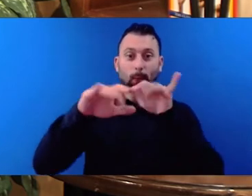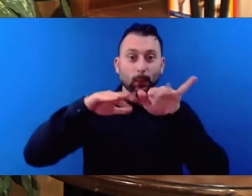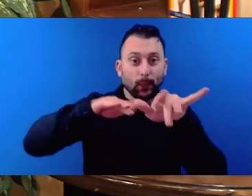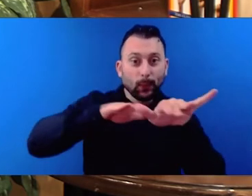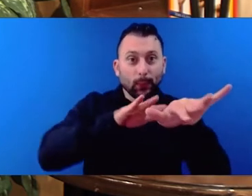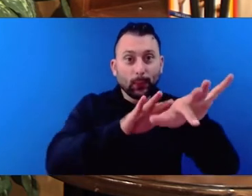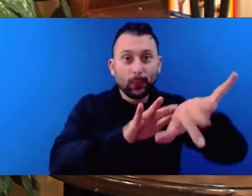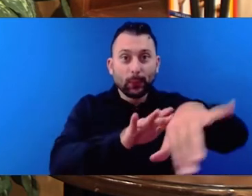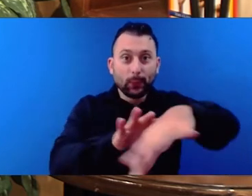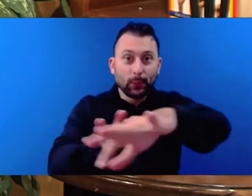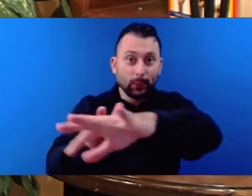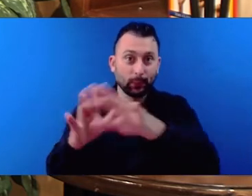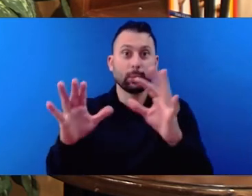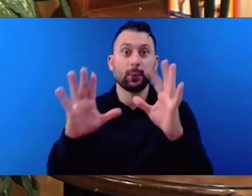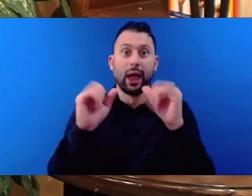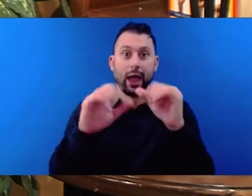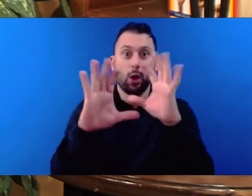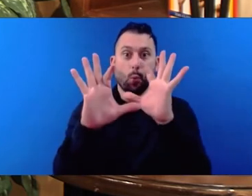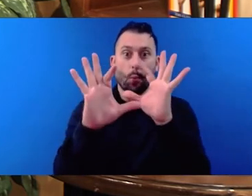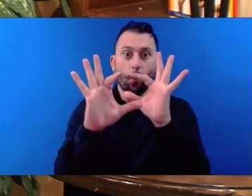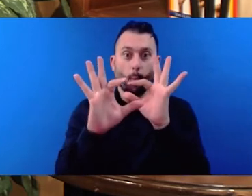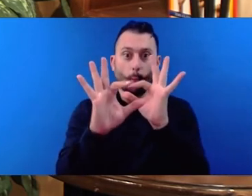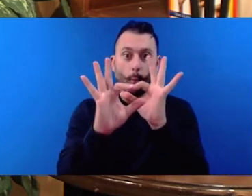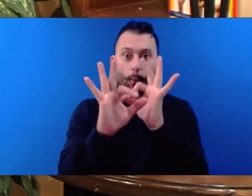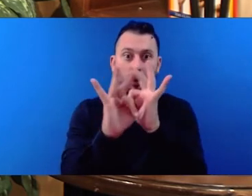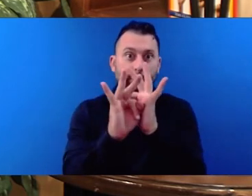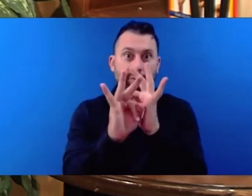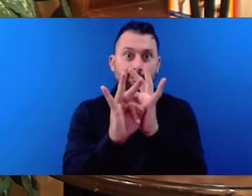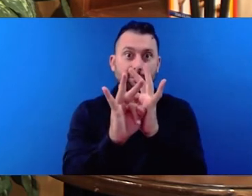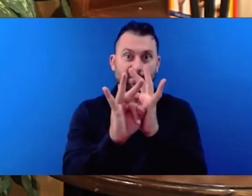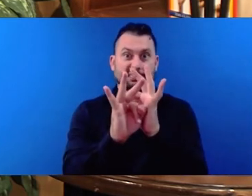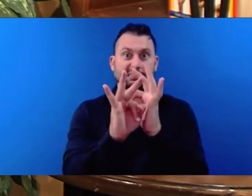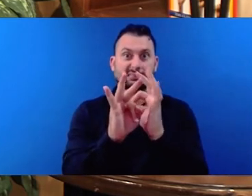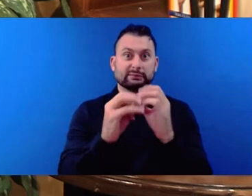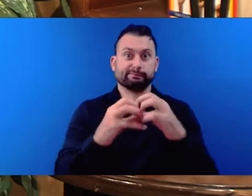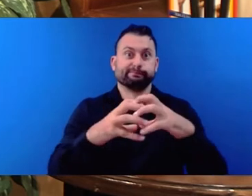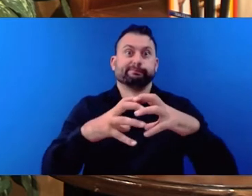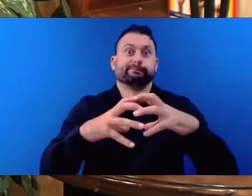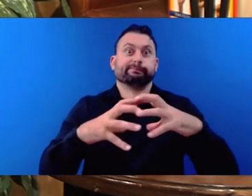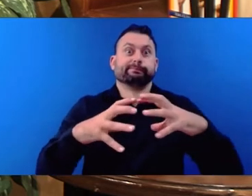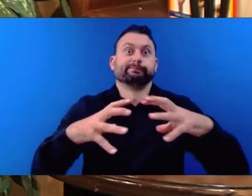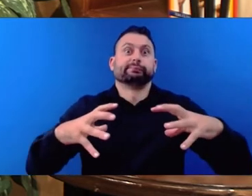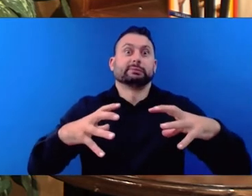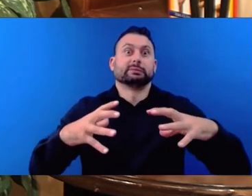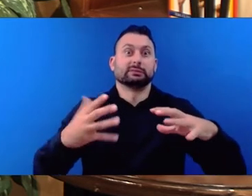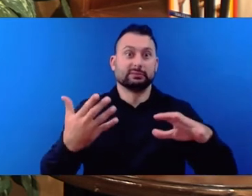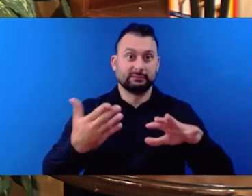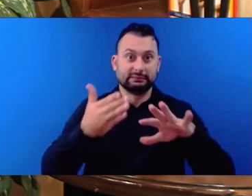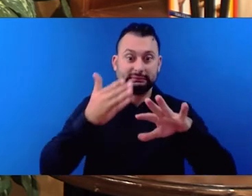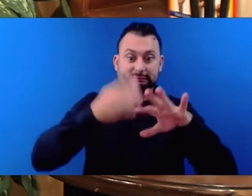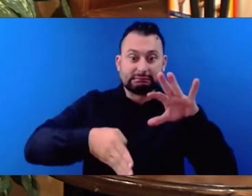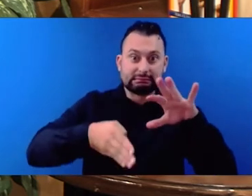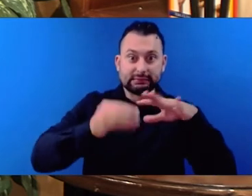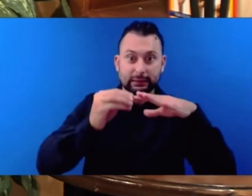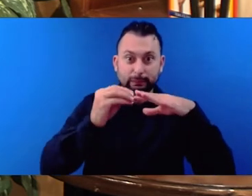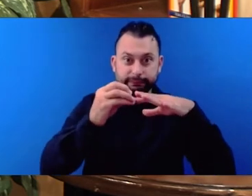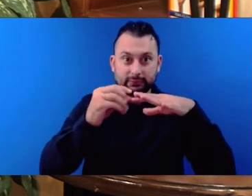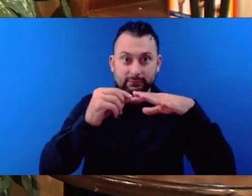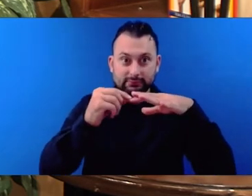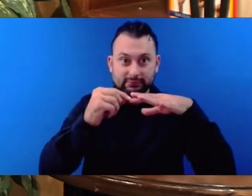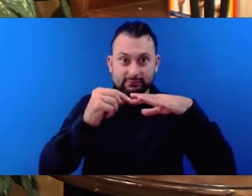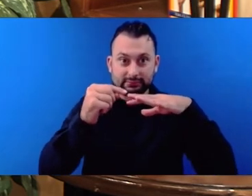in our tips of our fingers and our feet. So over time, we can see neuropathy, so damage to